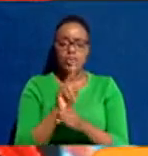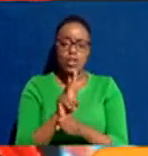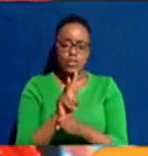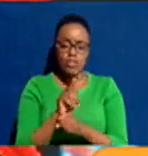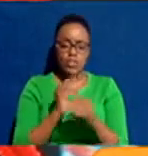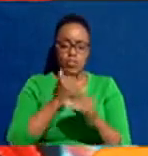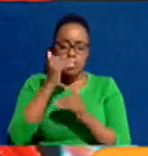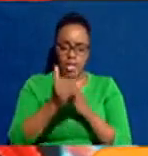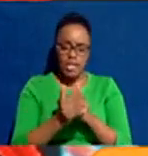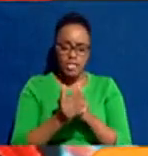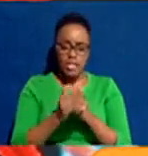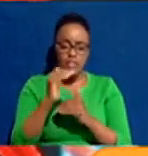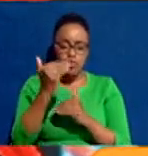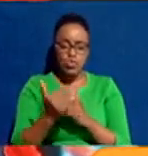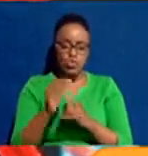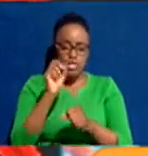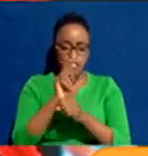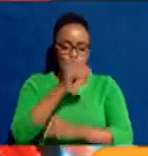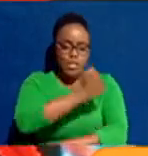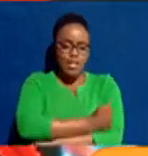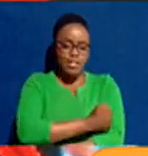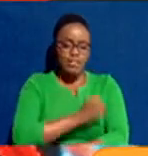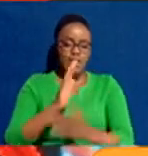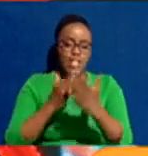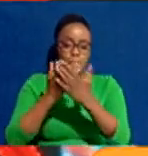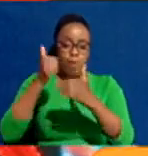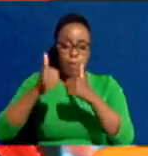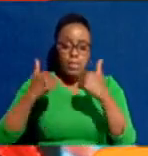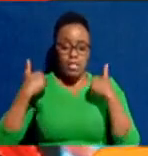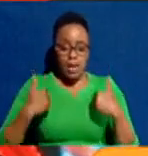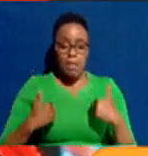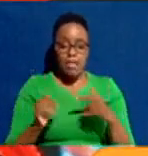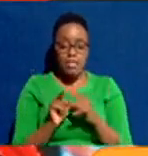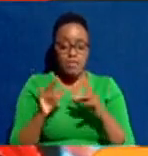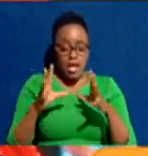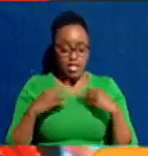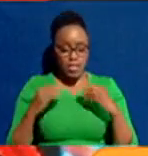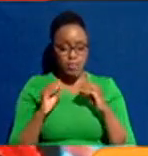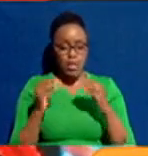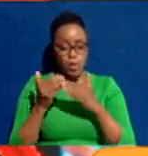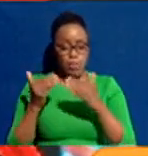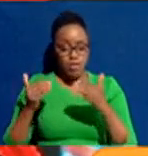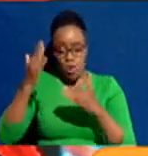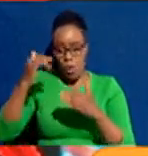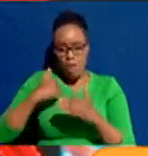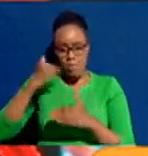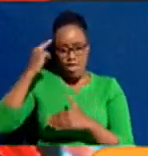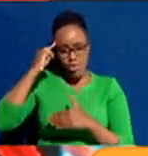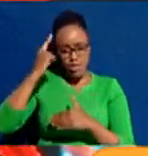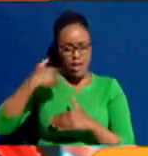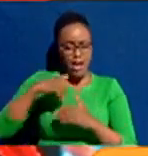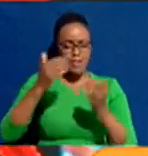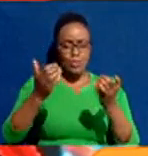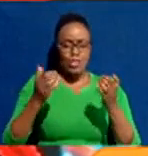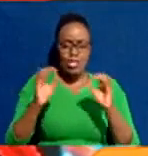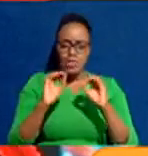to the next, to junior secondary. It is not a proposal that I myself quickly bought initially, because I thought we did not